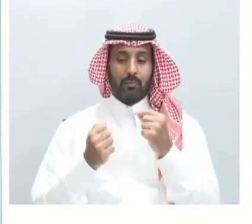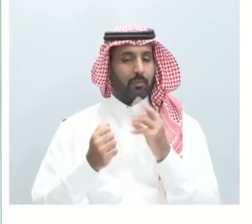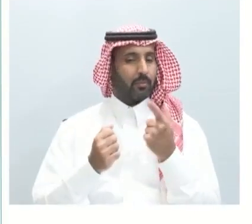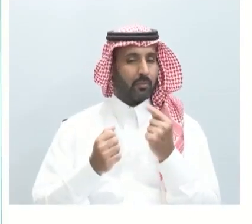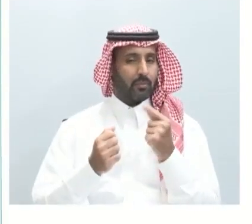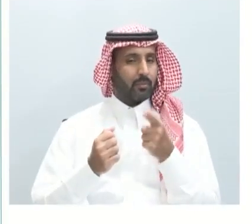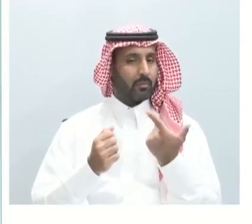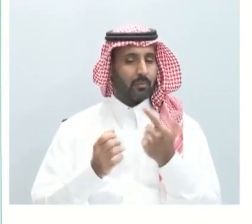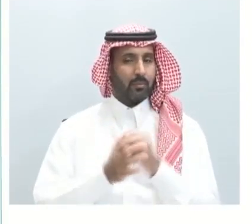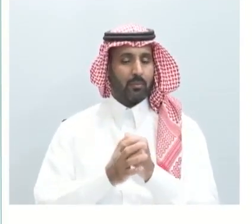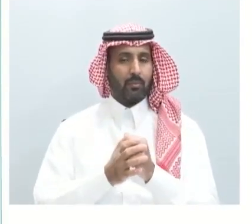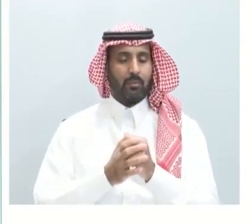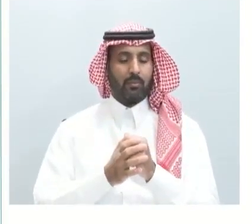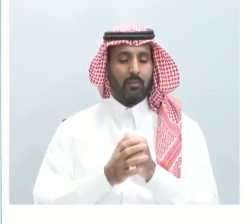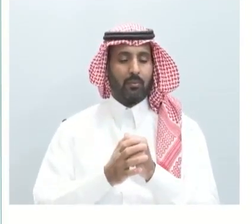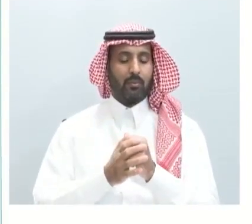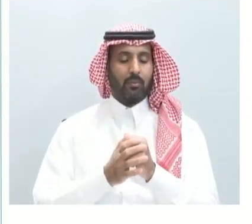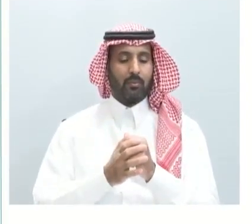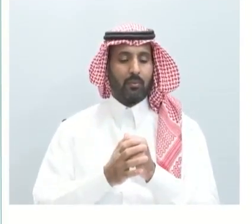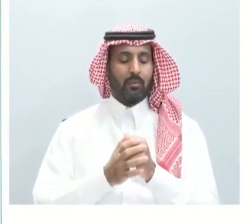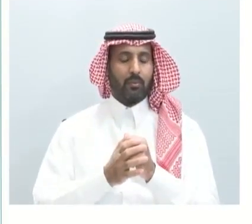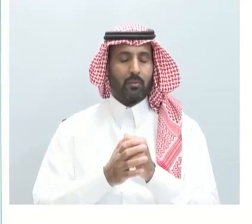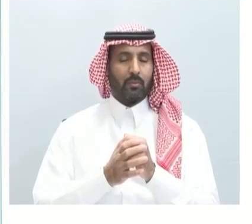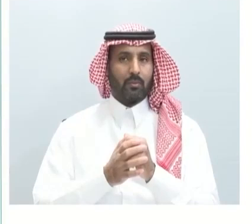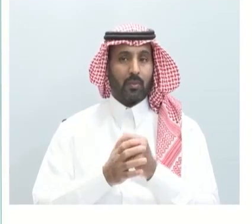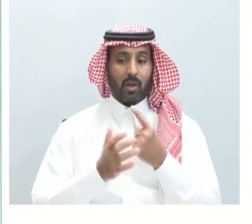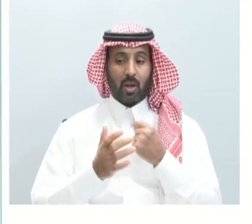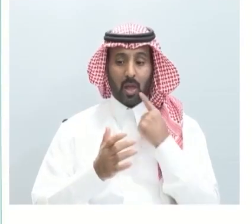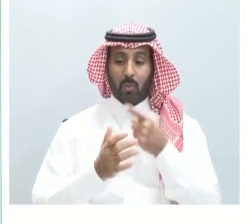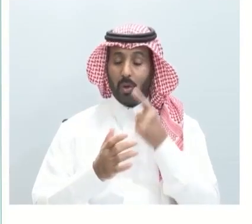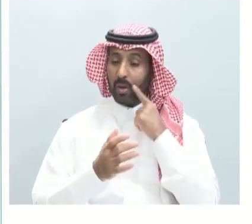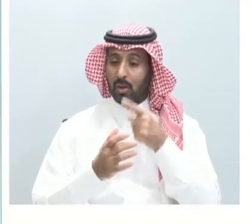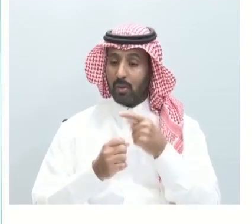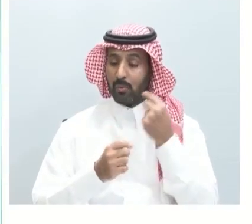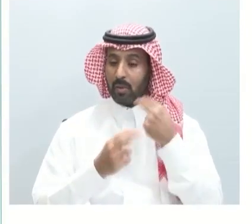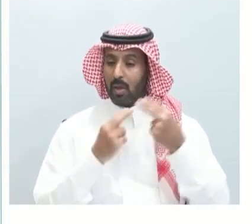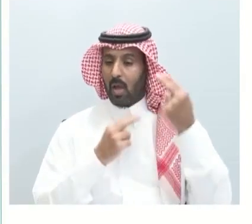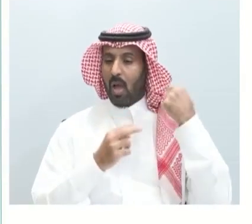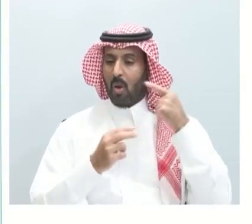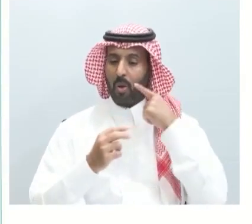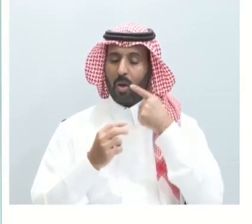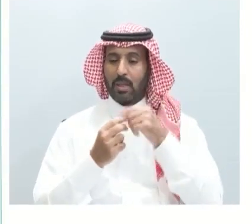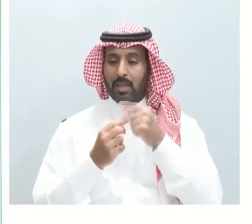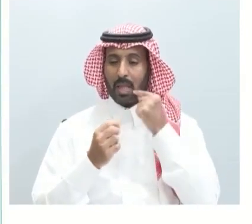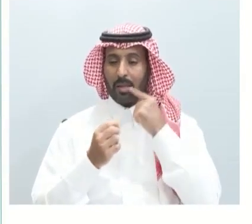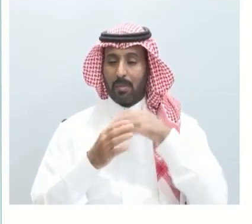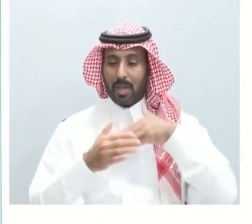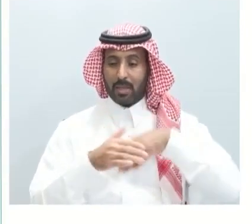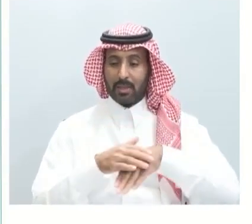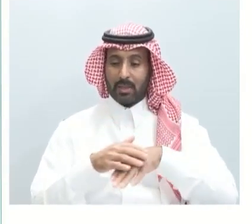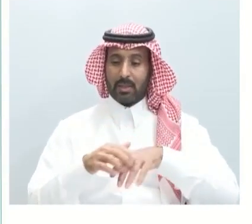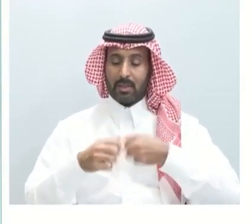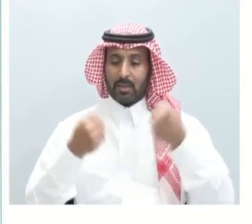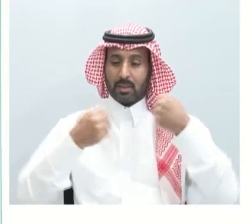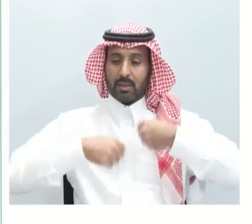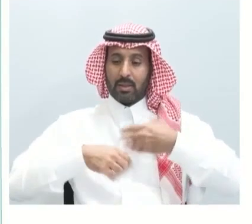clothing. So I've written here, I like wearing my old black shirt. My